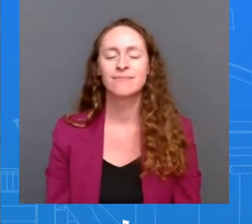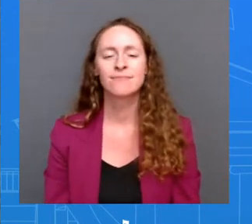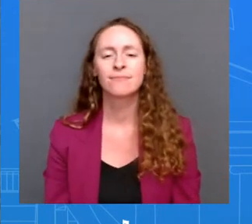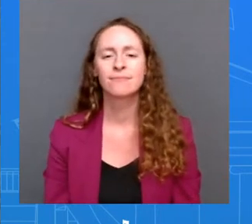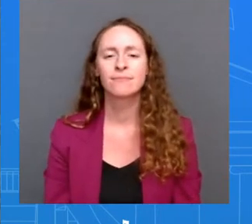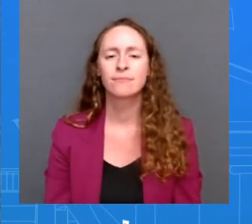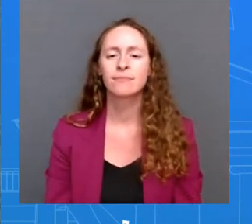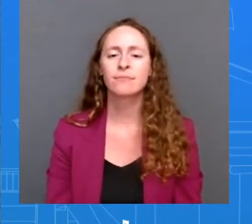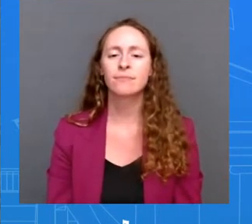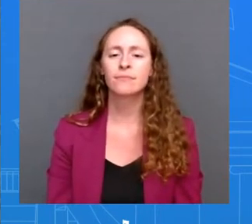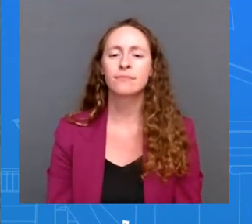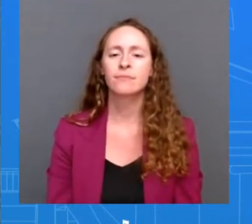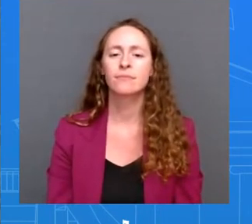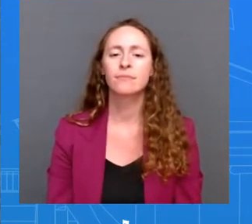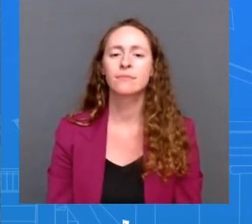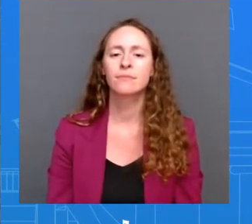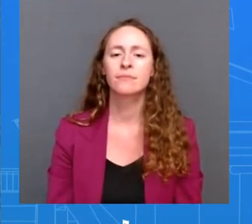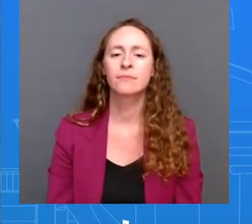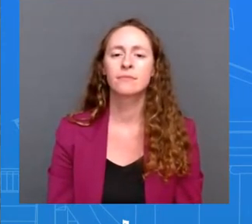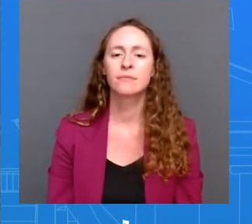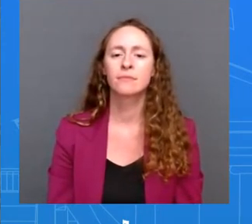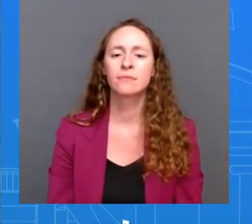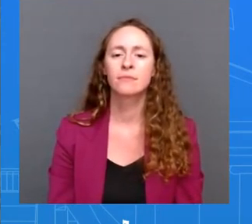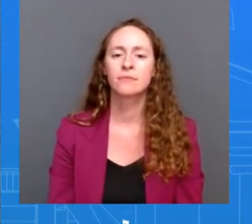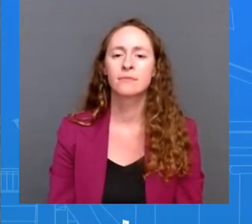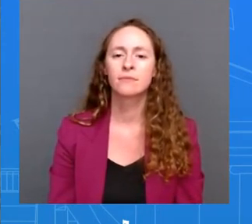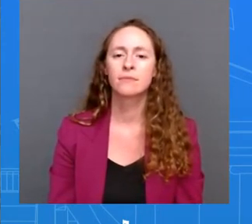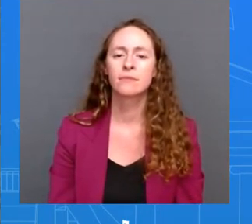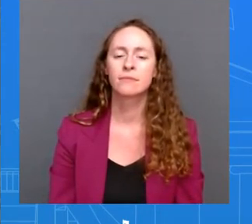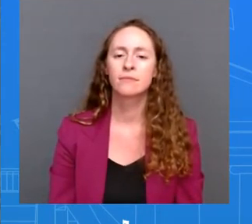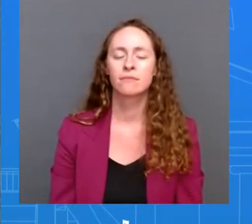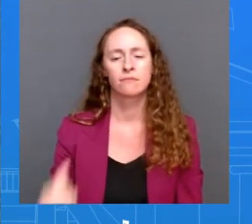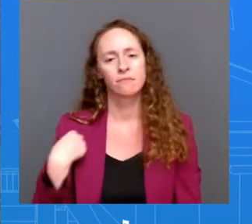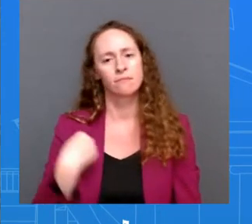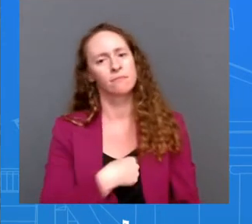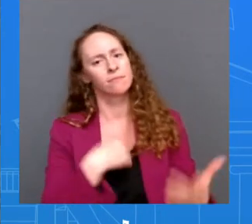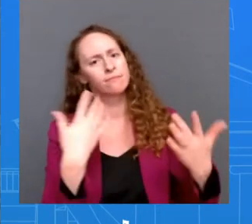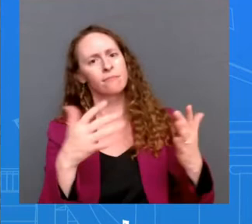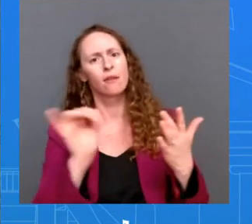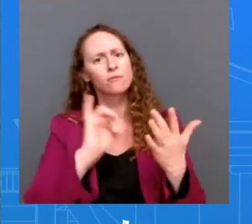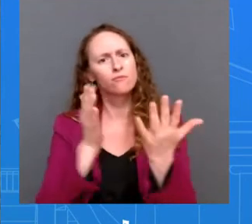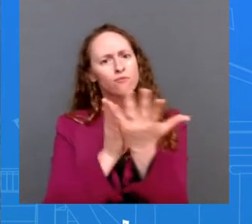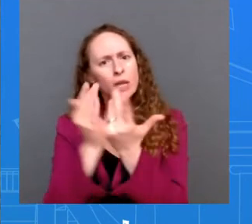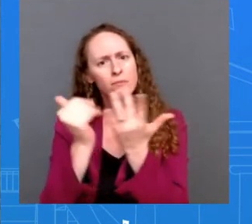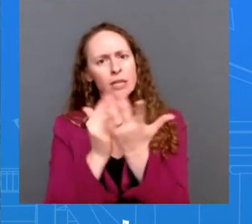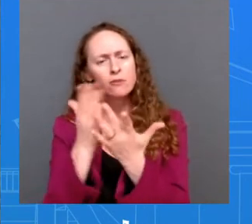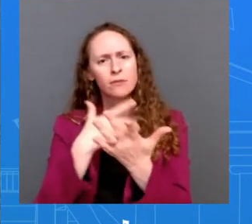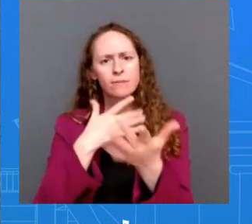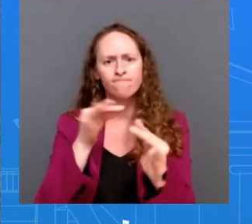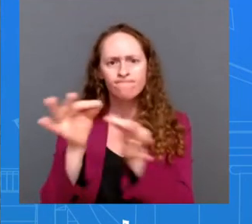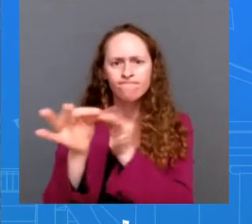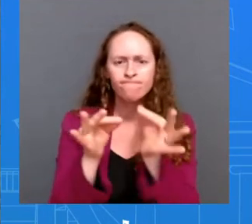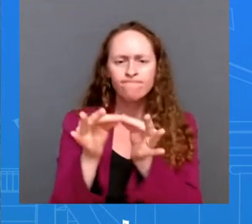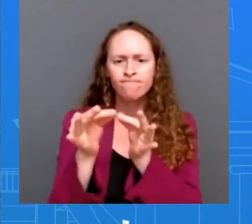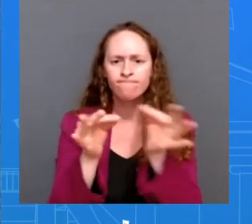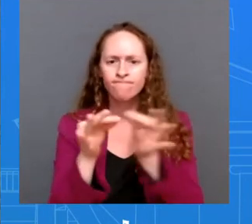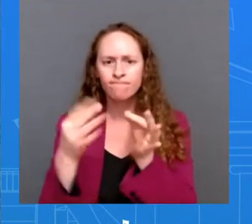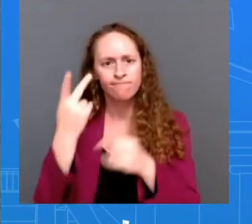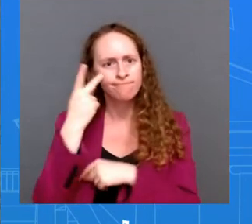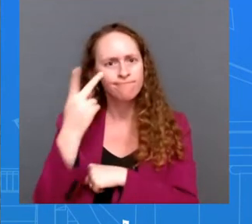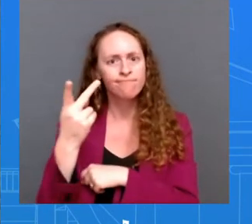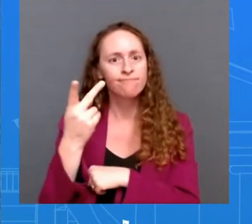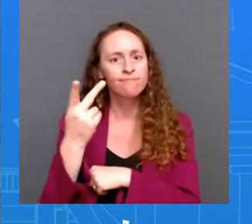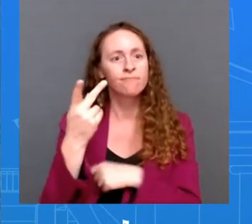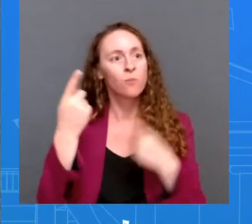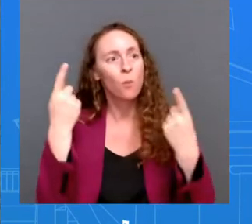out for what it is. And then today, talking about exactly what we're going to do to make sure we can help preserve a free and open Indo-Pacific. So